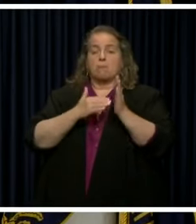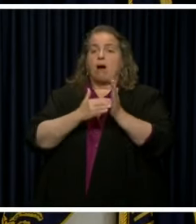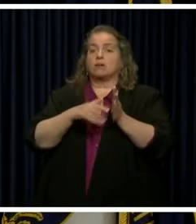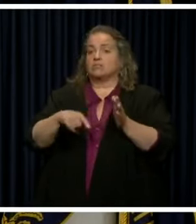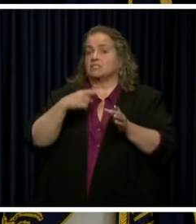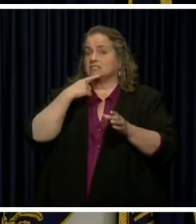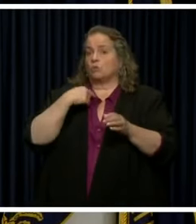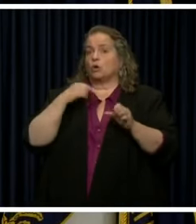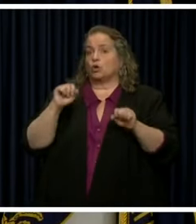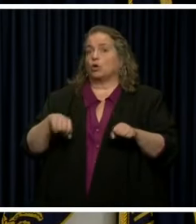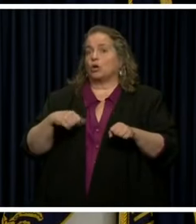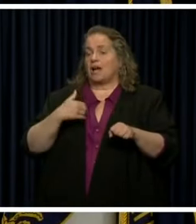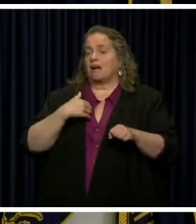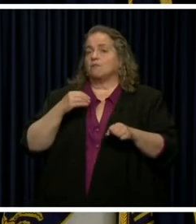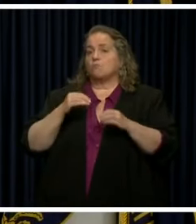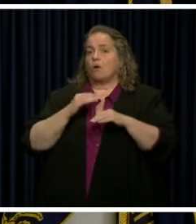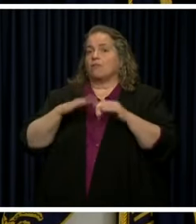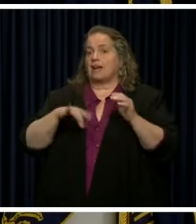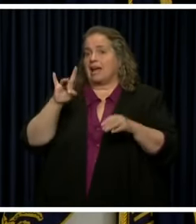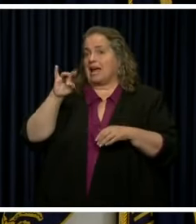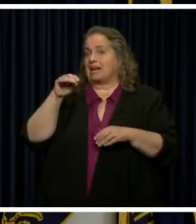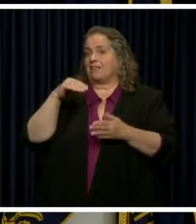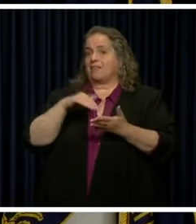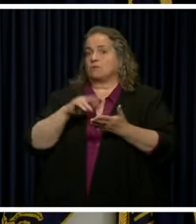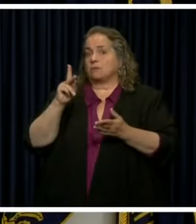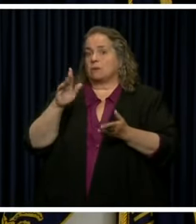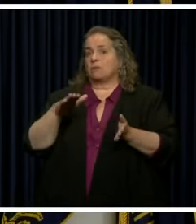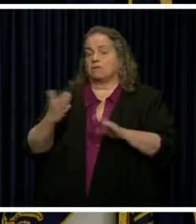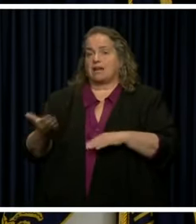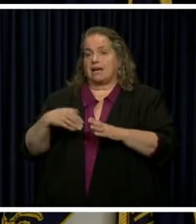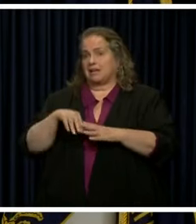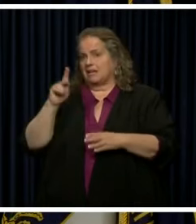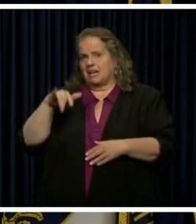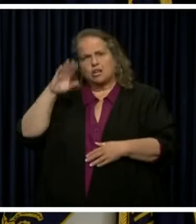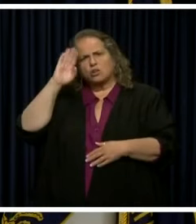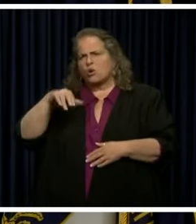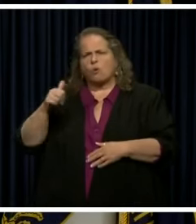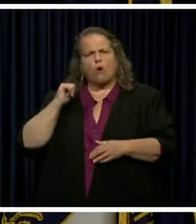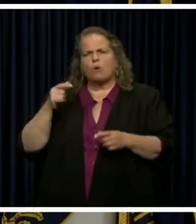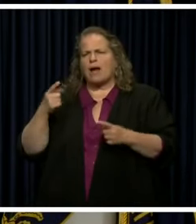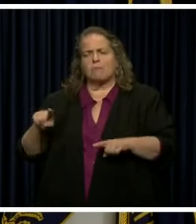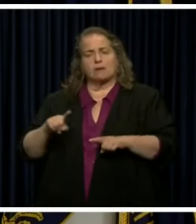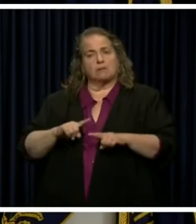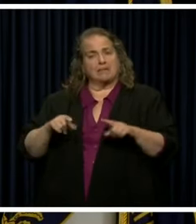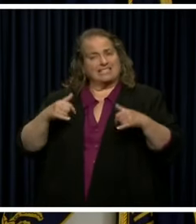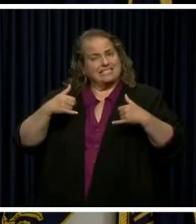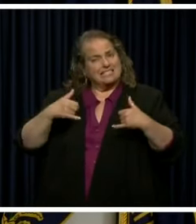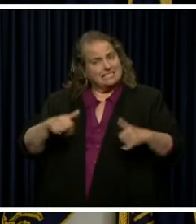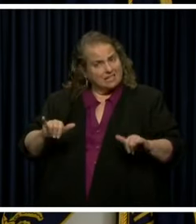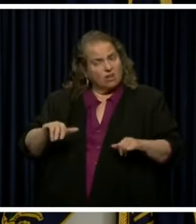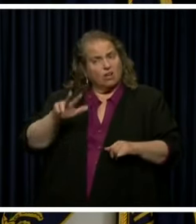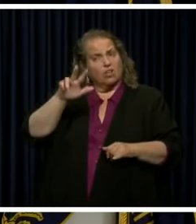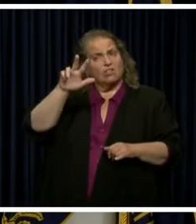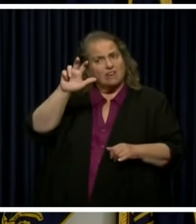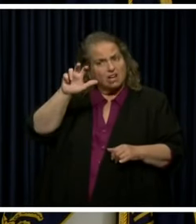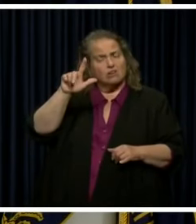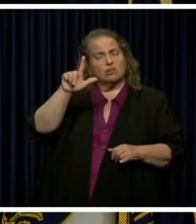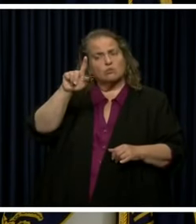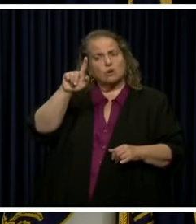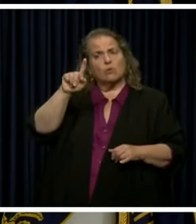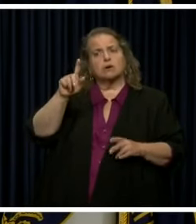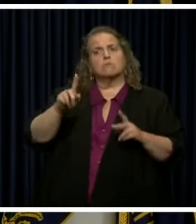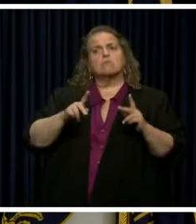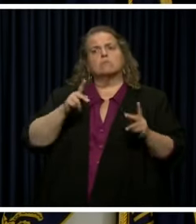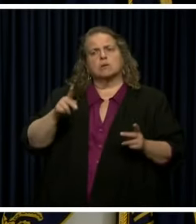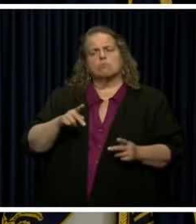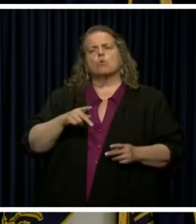lose up to 80,000 people in Kentucky. And we know that's not going to happen, but it hurts to lose 321 people to